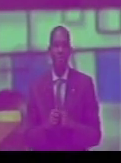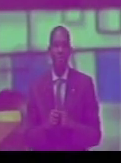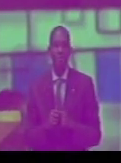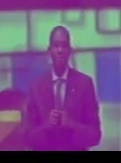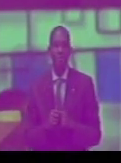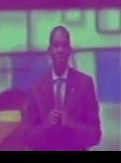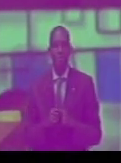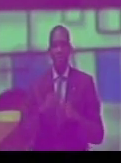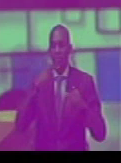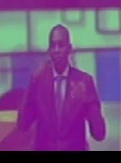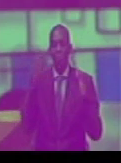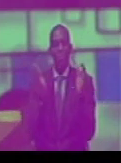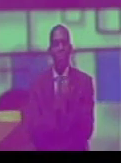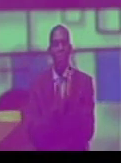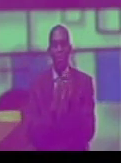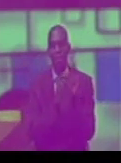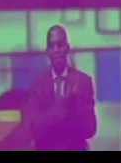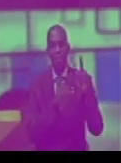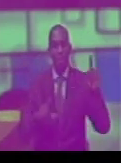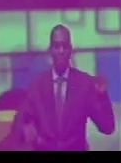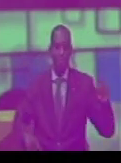edo live